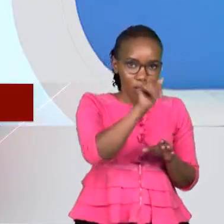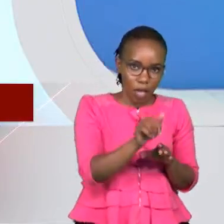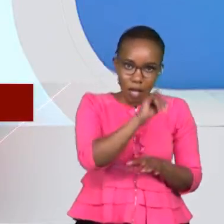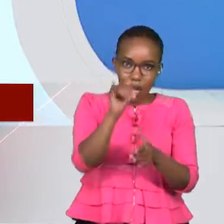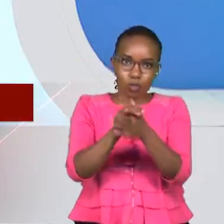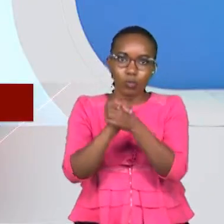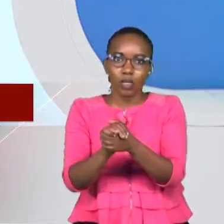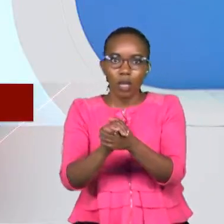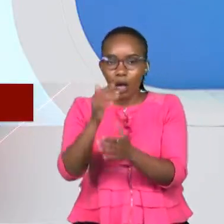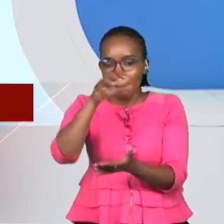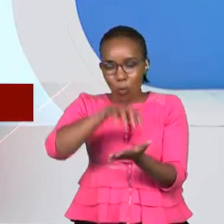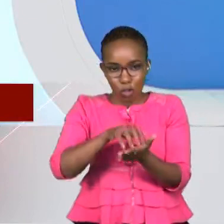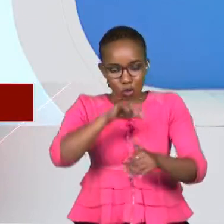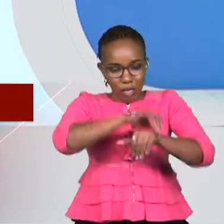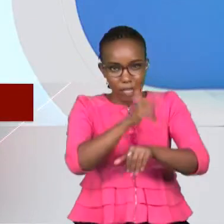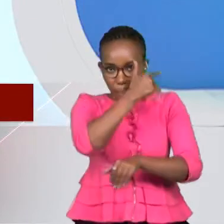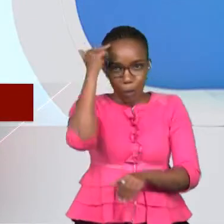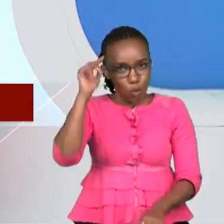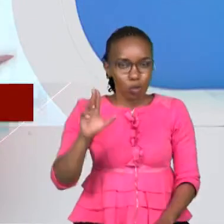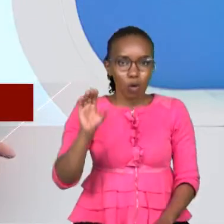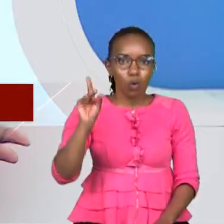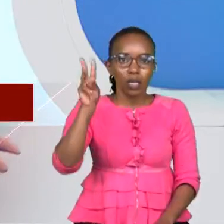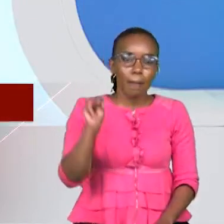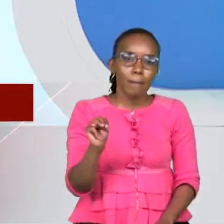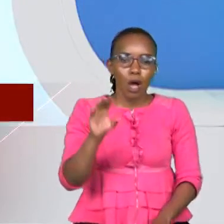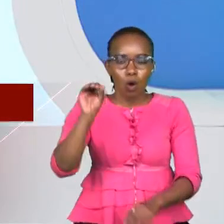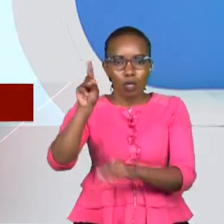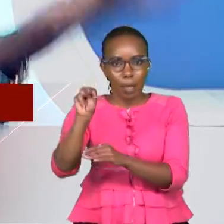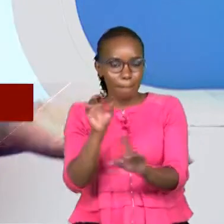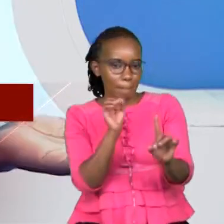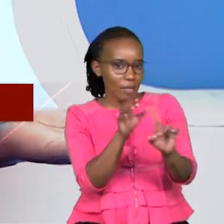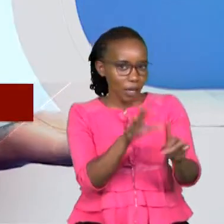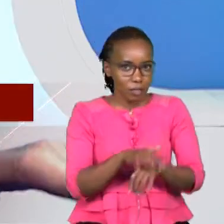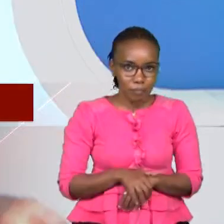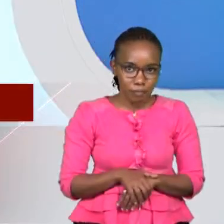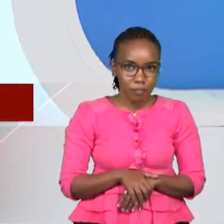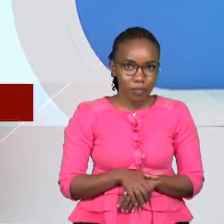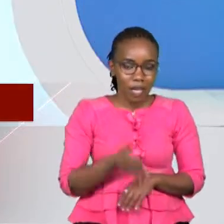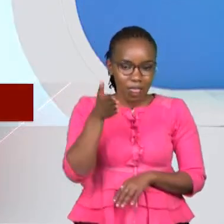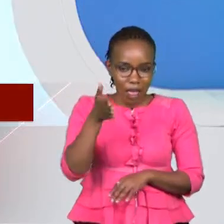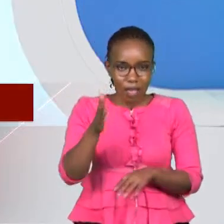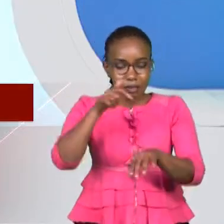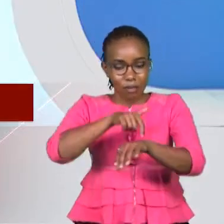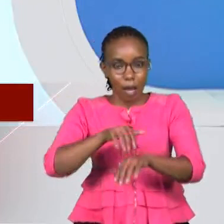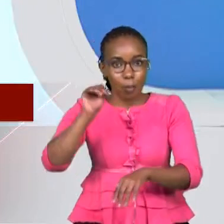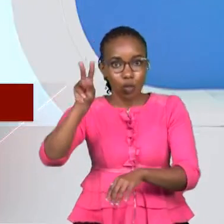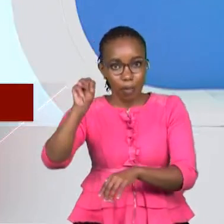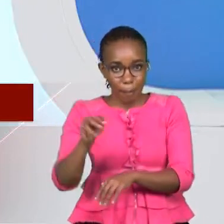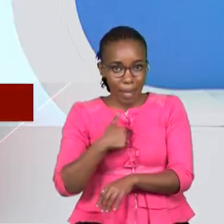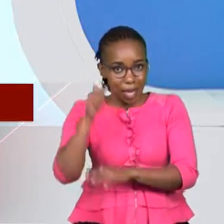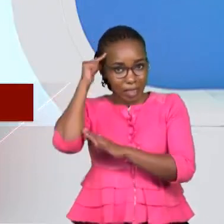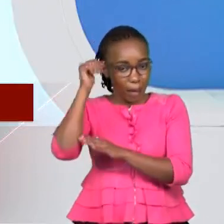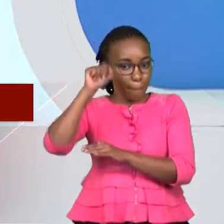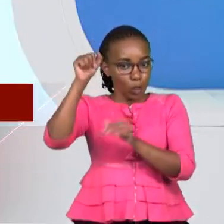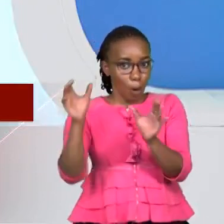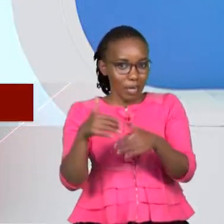their positions because of ODM. ODM nurtured them. ODM mentored them. They were behind the think tank of ODM. So I think political parties